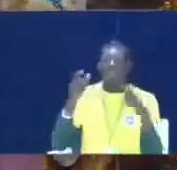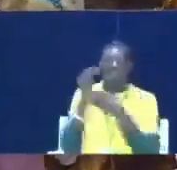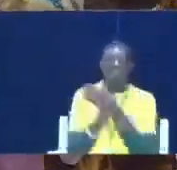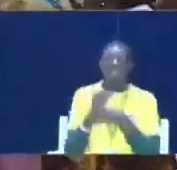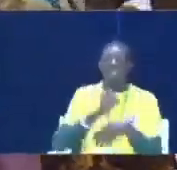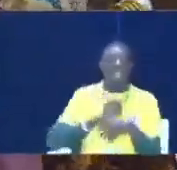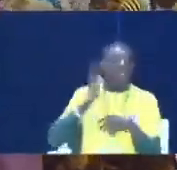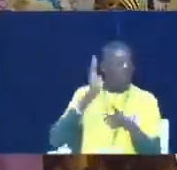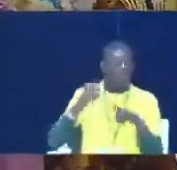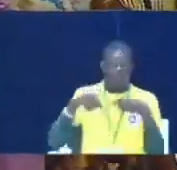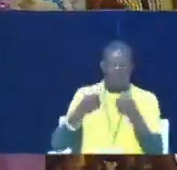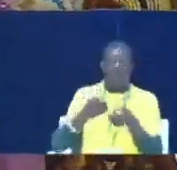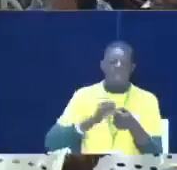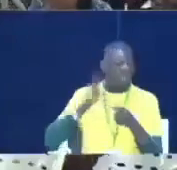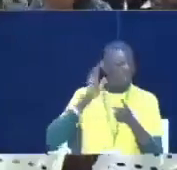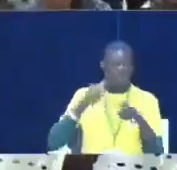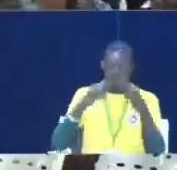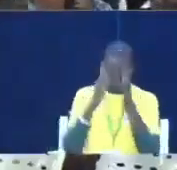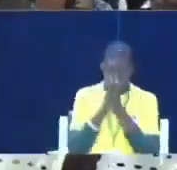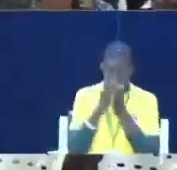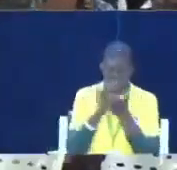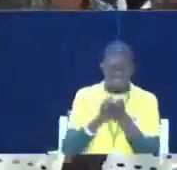go, I will go.